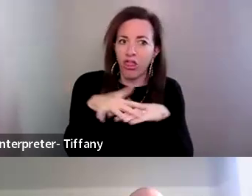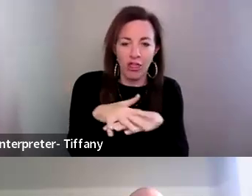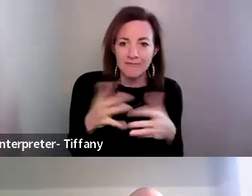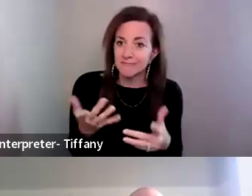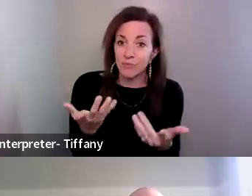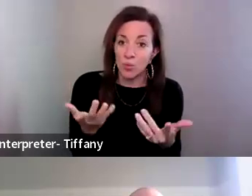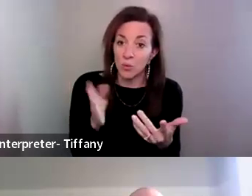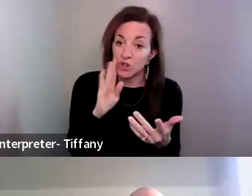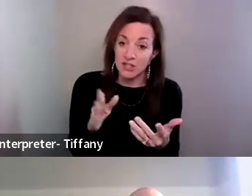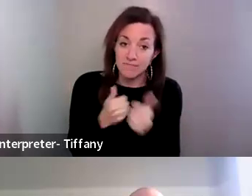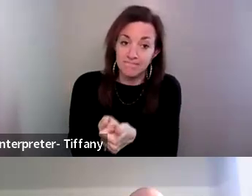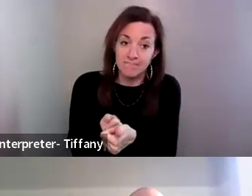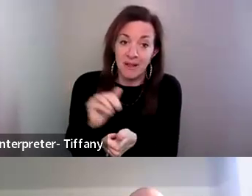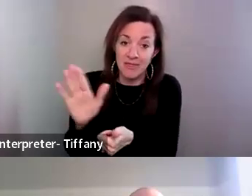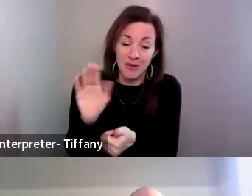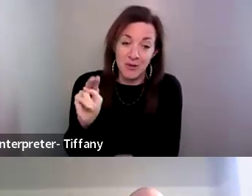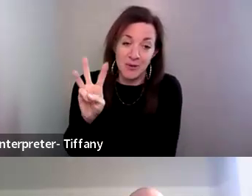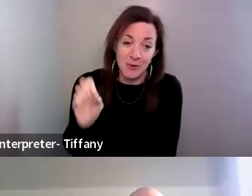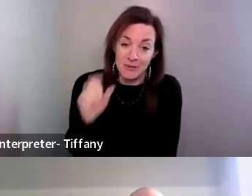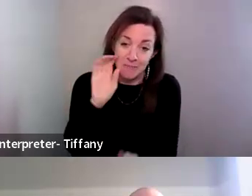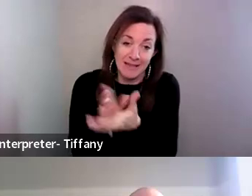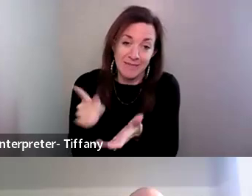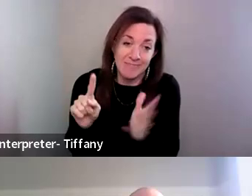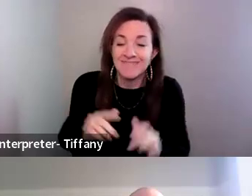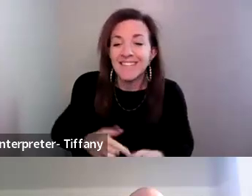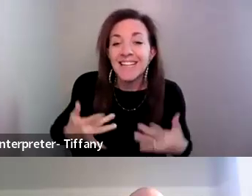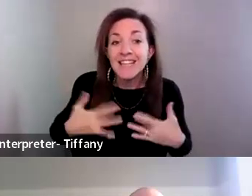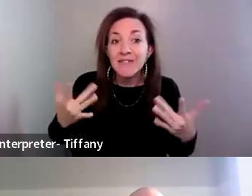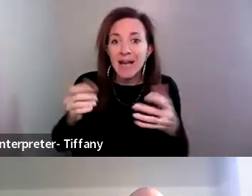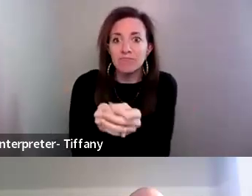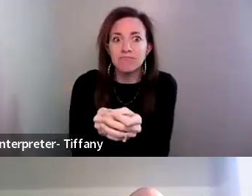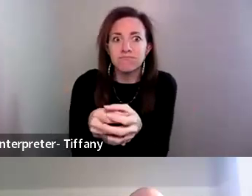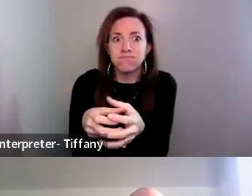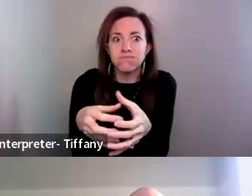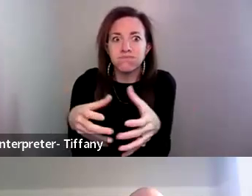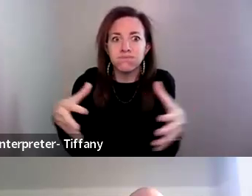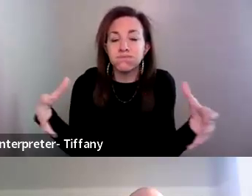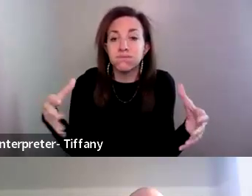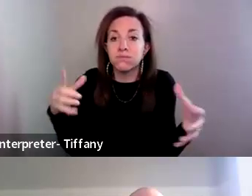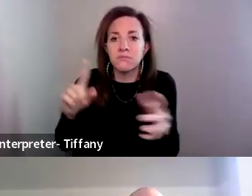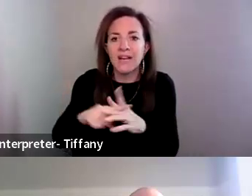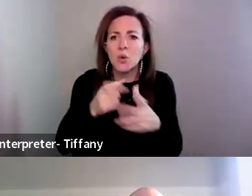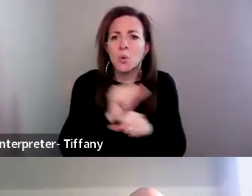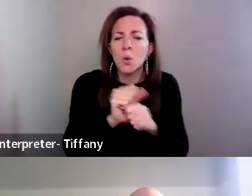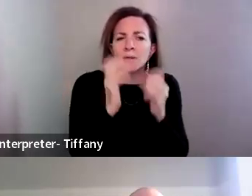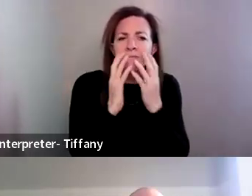that. Okay. This event has grown so much. When I started working on Santa Day